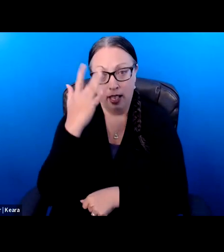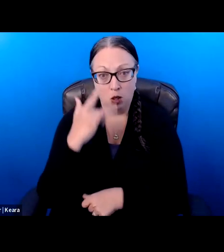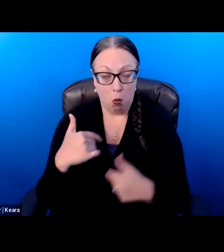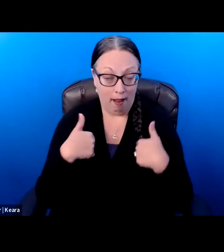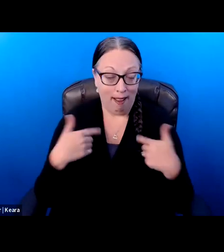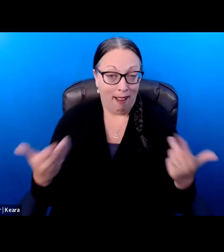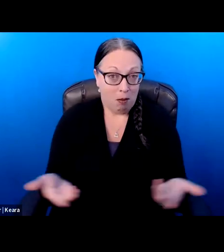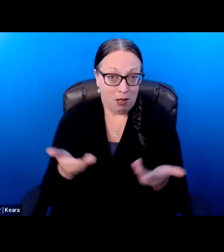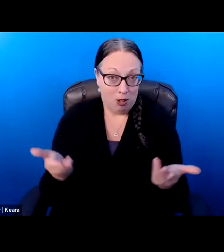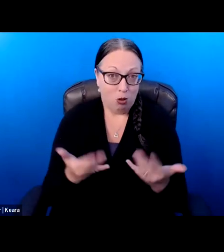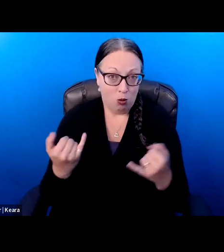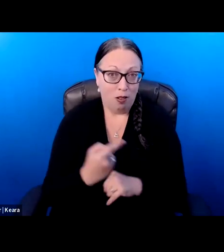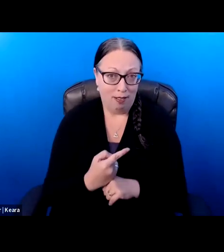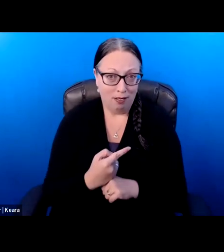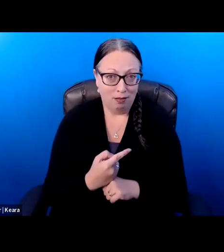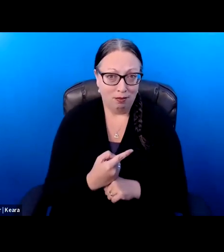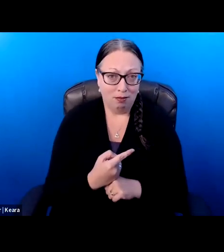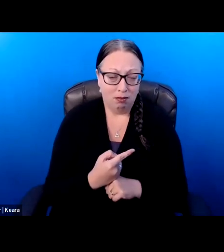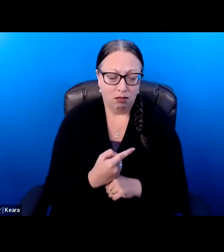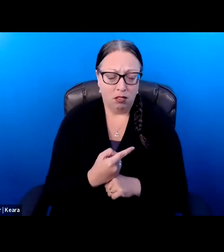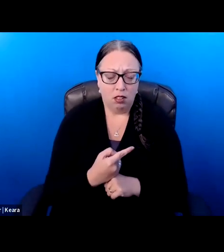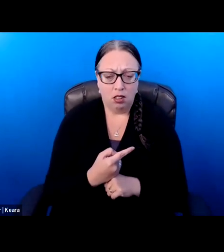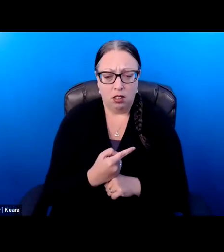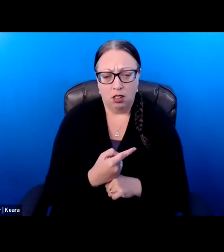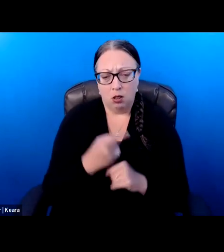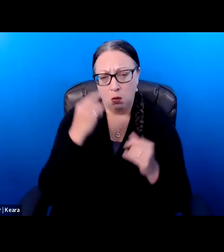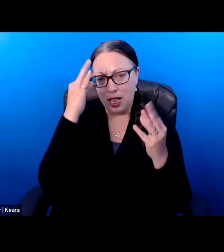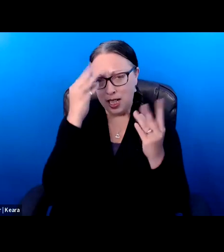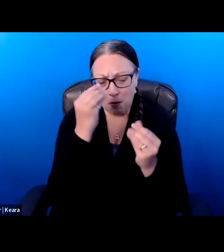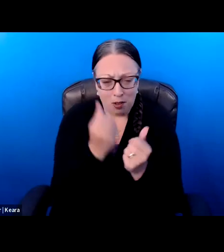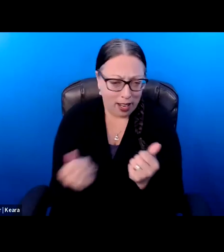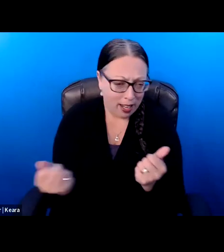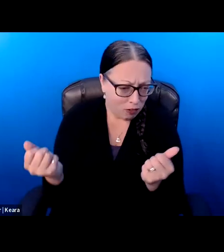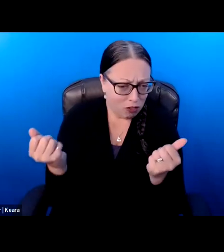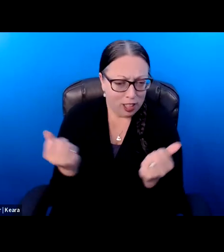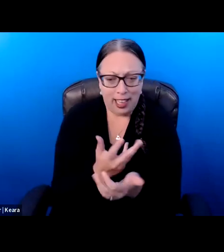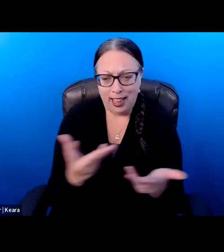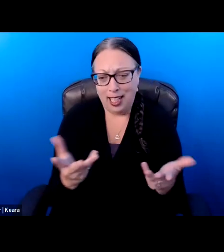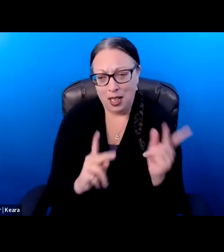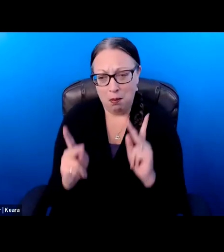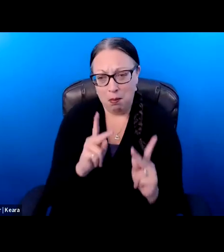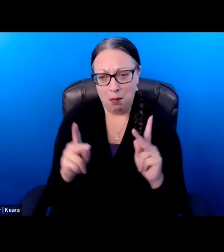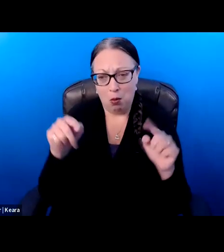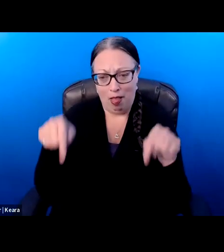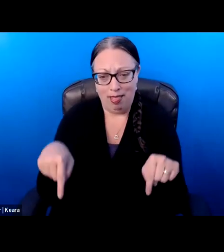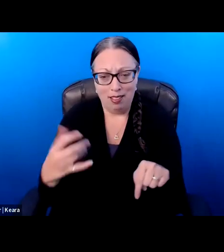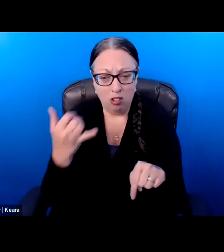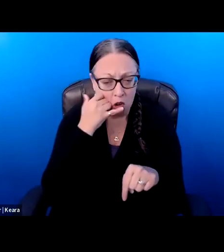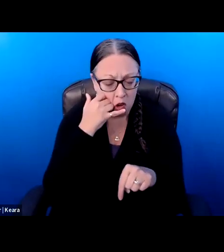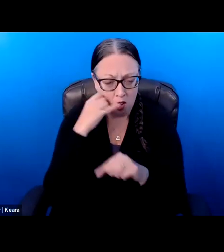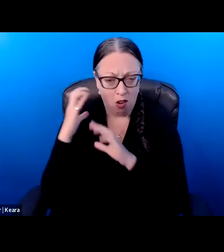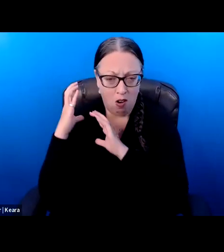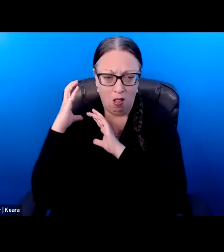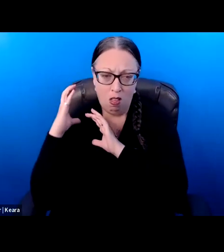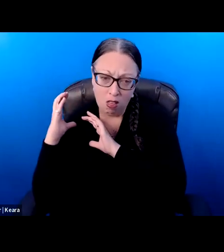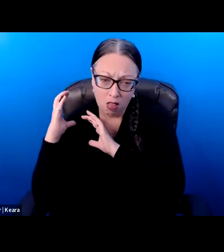I really think about everything that folks on this call are probably holding and